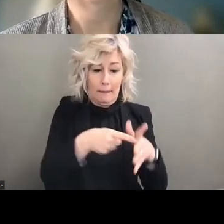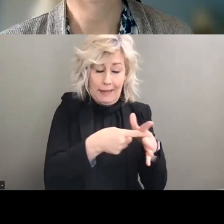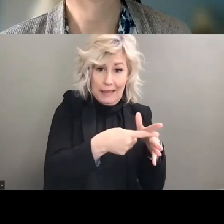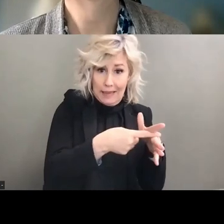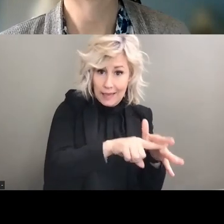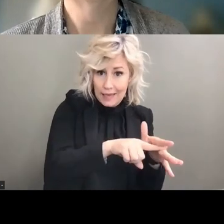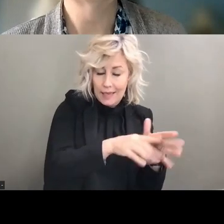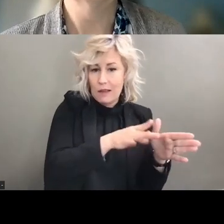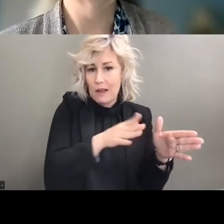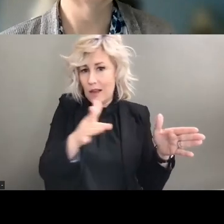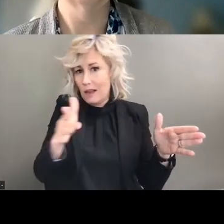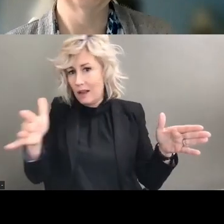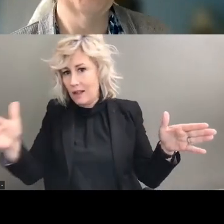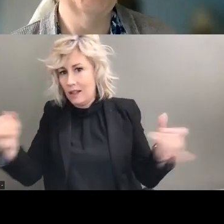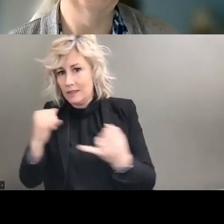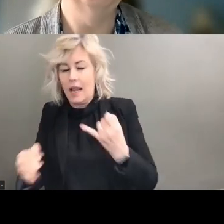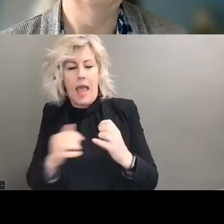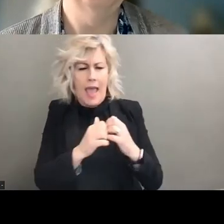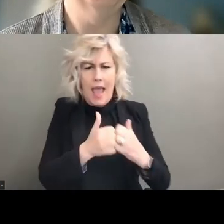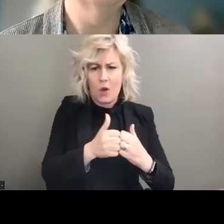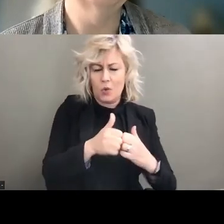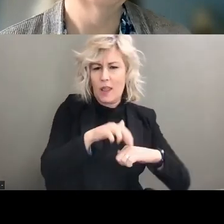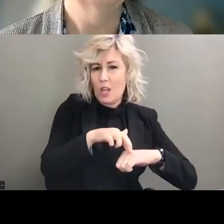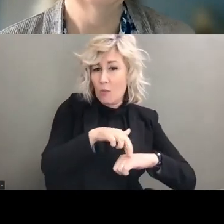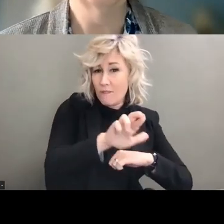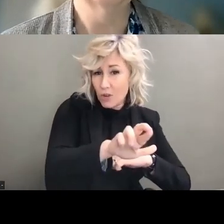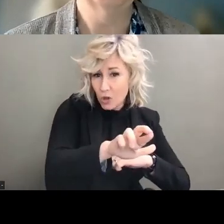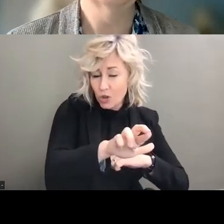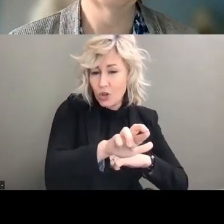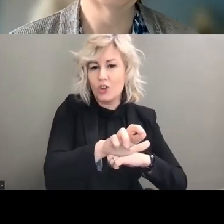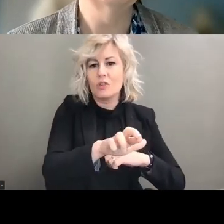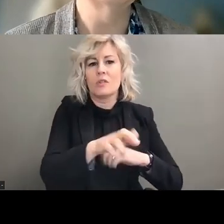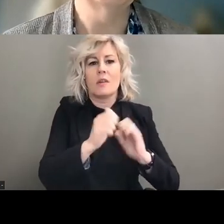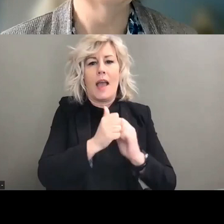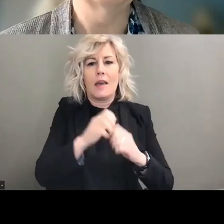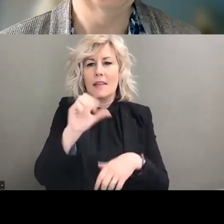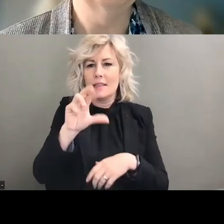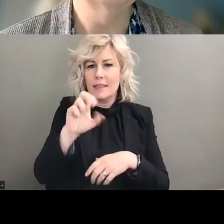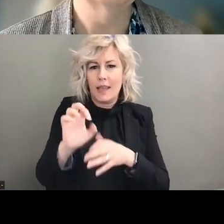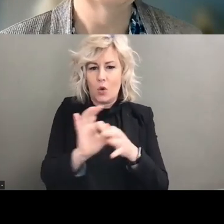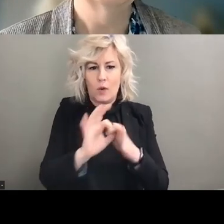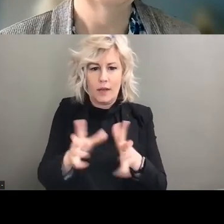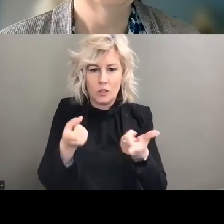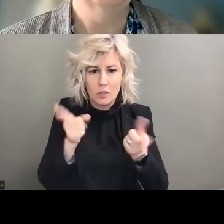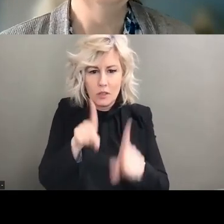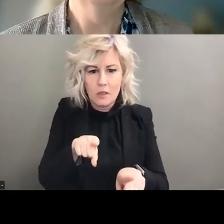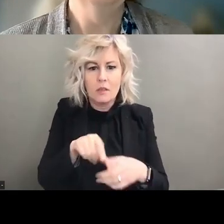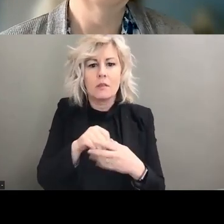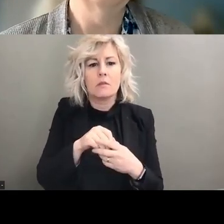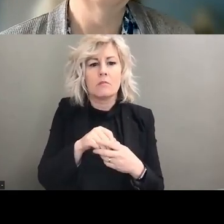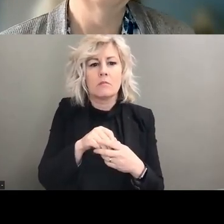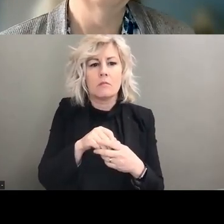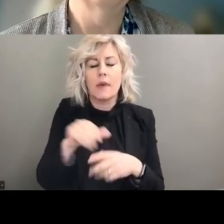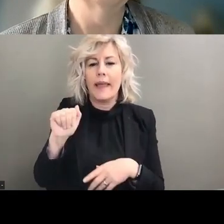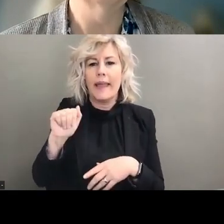of how does a child get referred for in-home, how does care coordination take place,